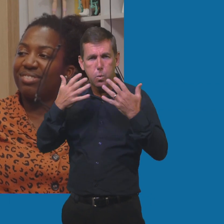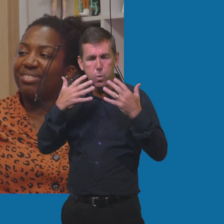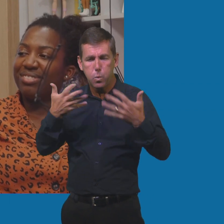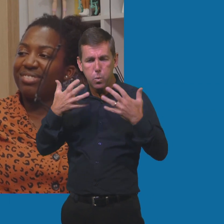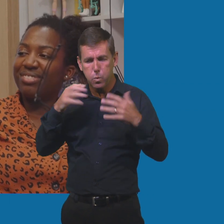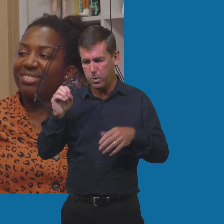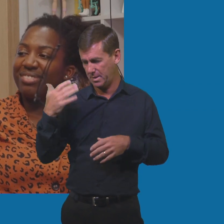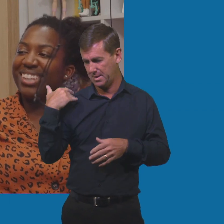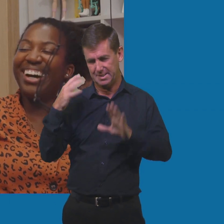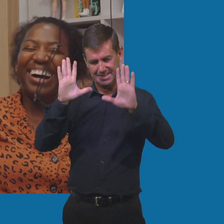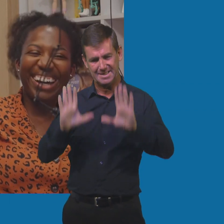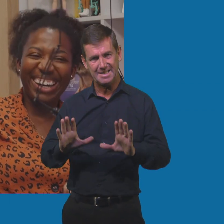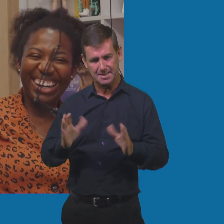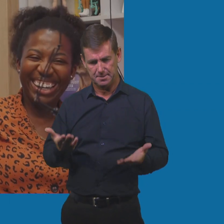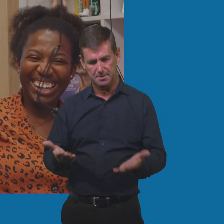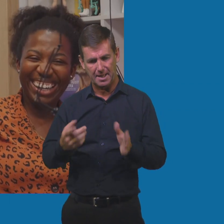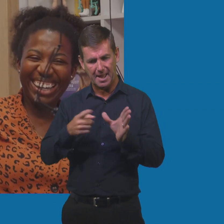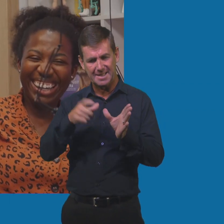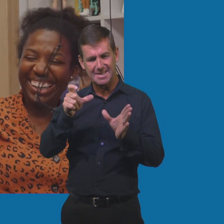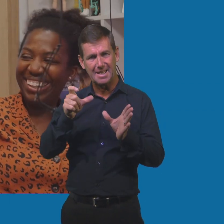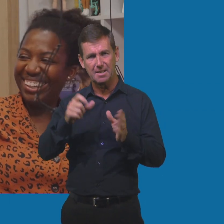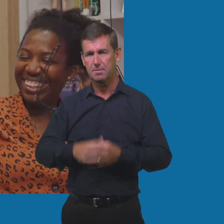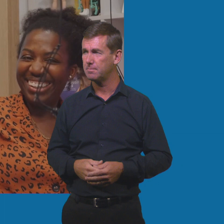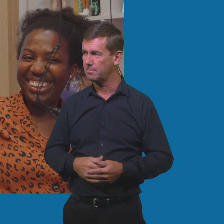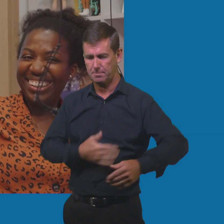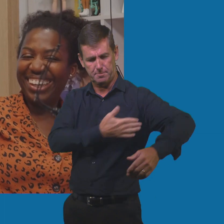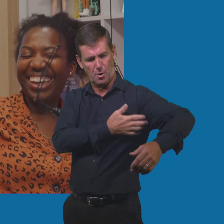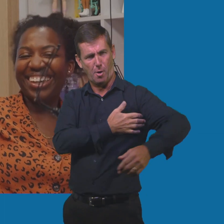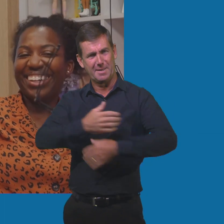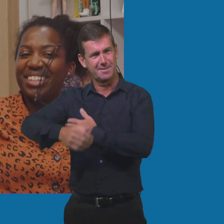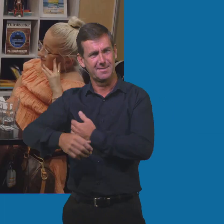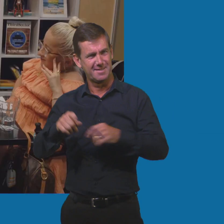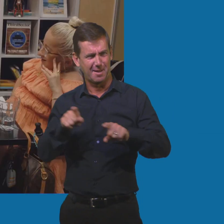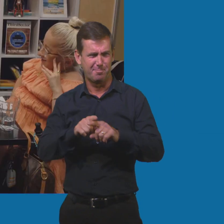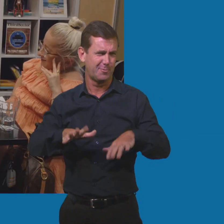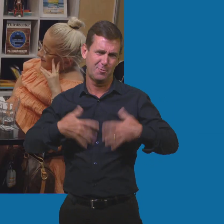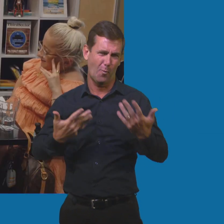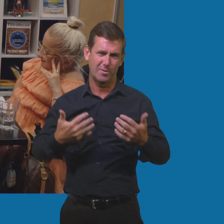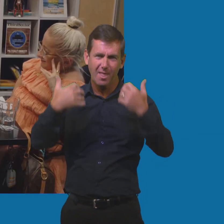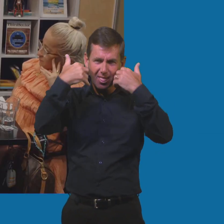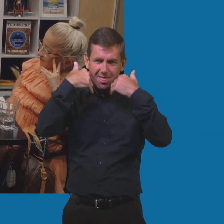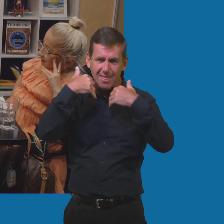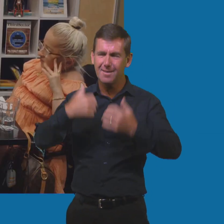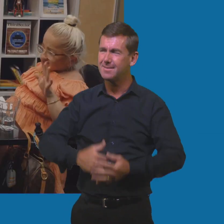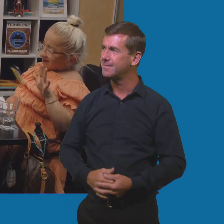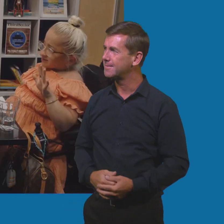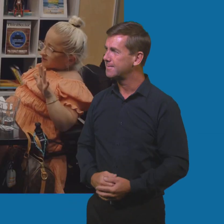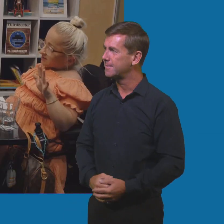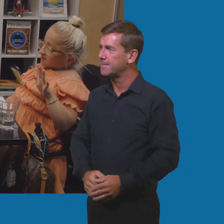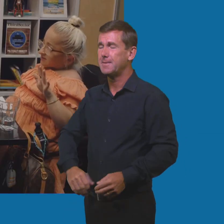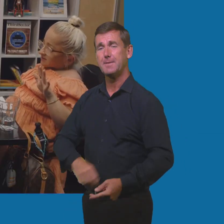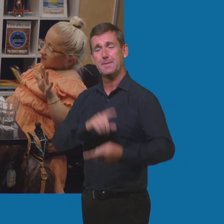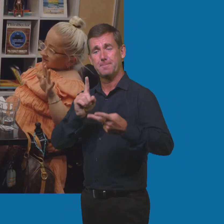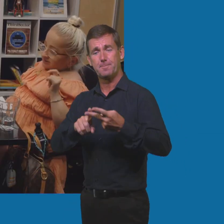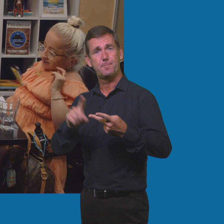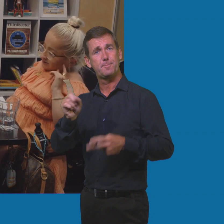cool back and cool bum. And armpits as well, because I mean, there's nothing worse, is there? Really? Yeah. Loving it. What's next?